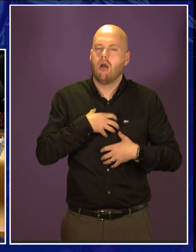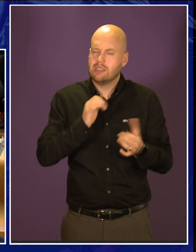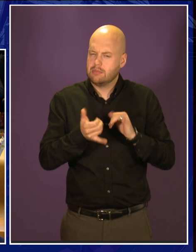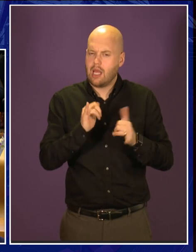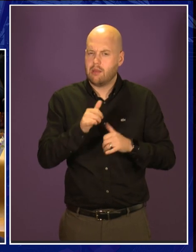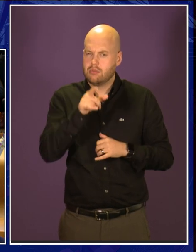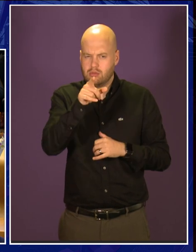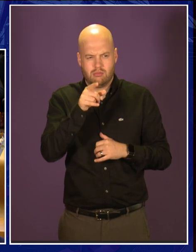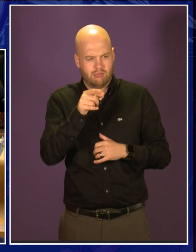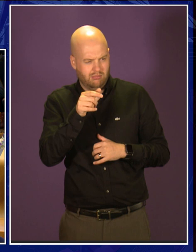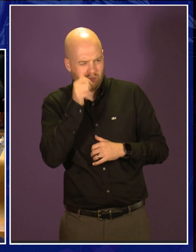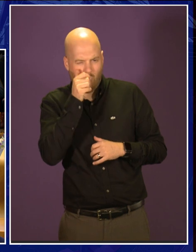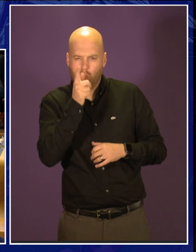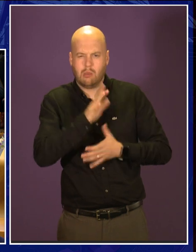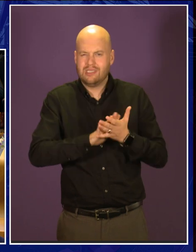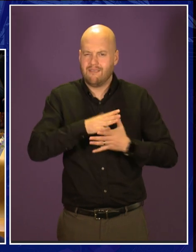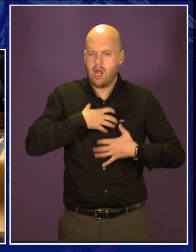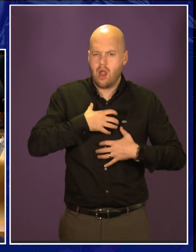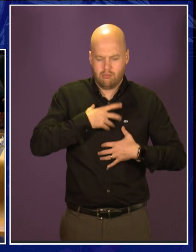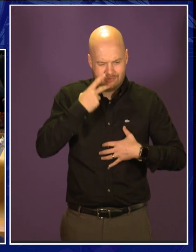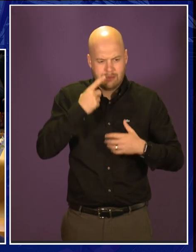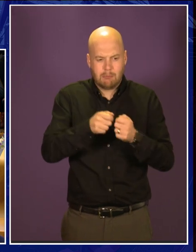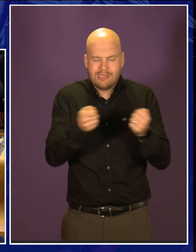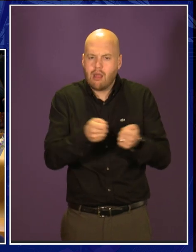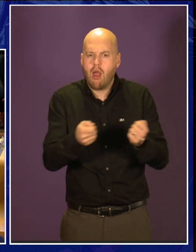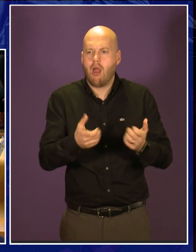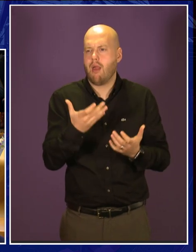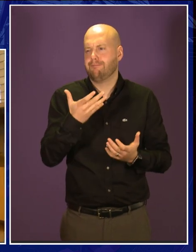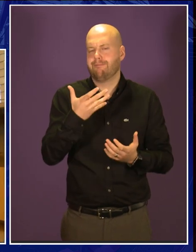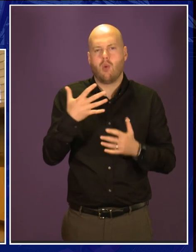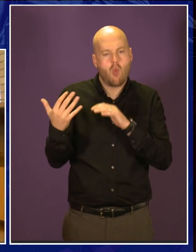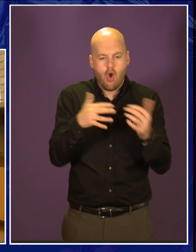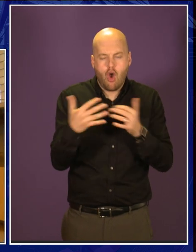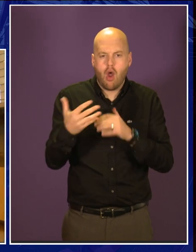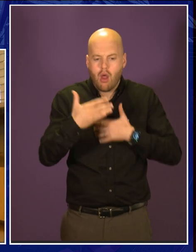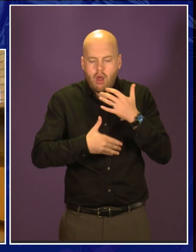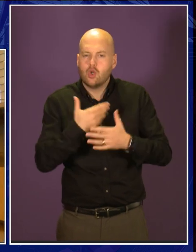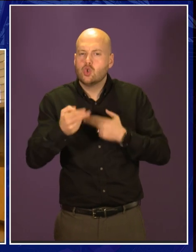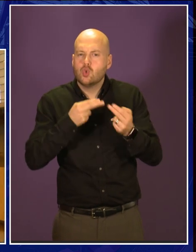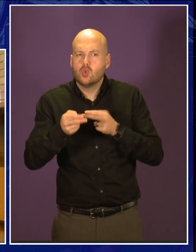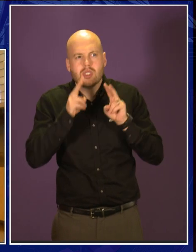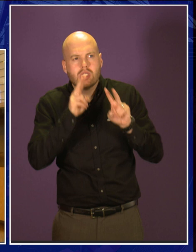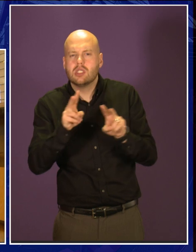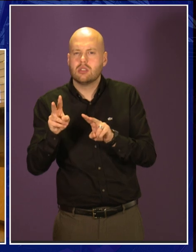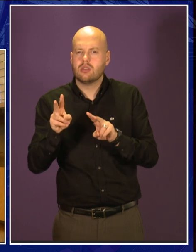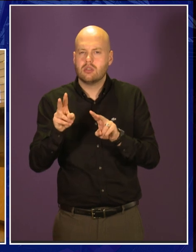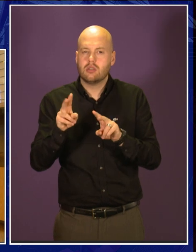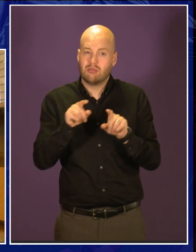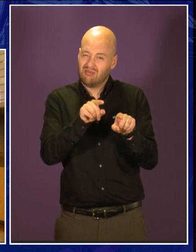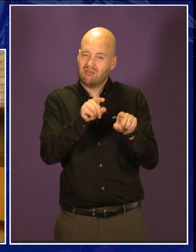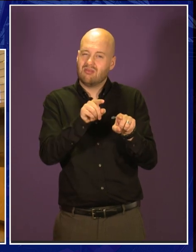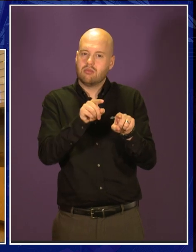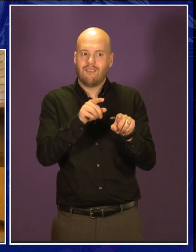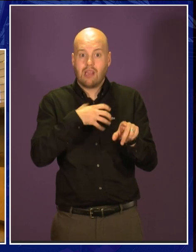media. We read a couple of articles about what's going on in Palestine or Syria or whatever. But who